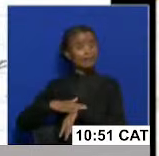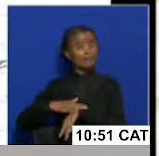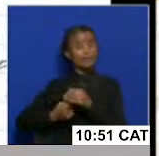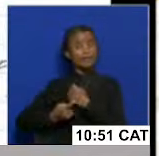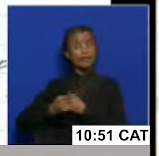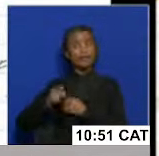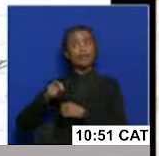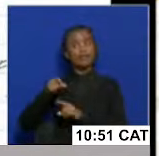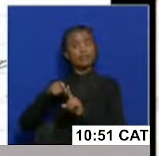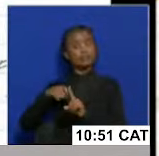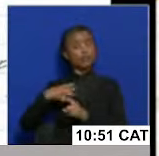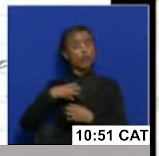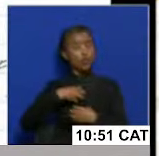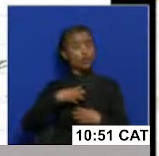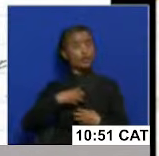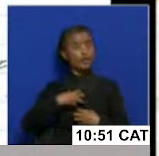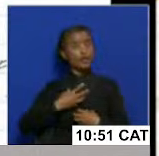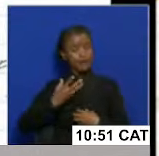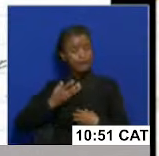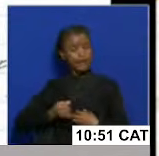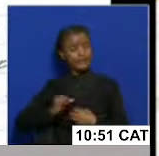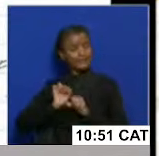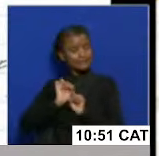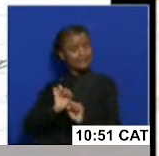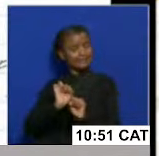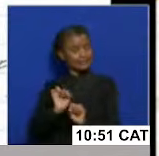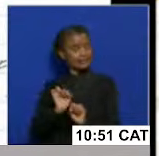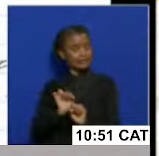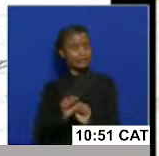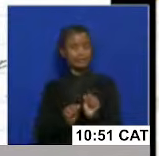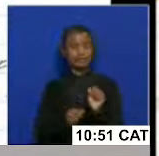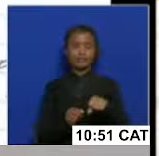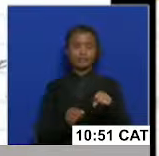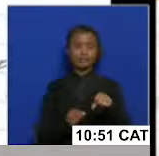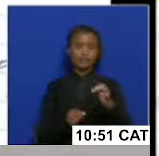not so? Yes, it is.